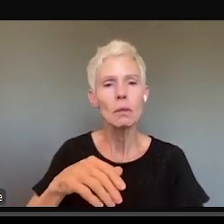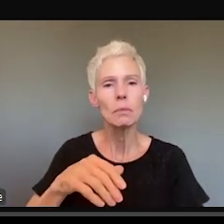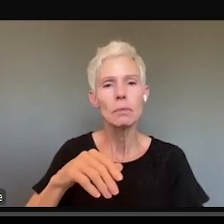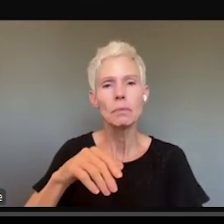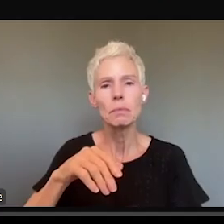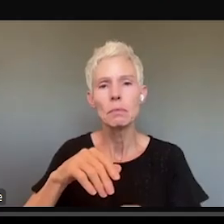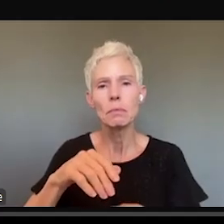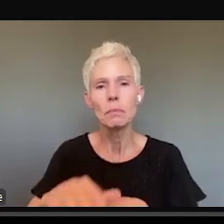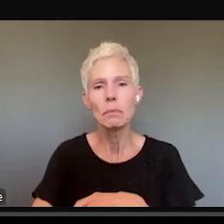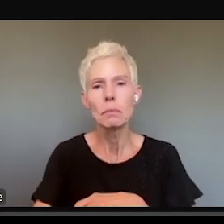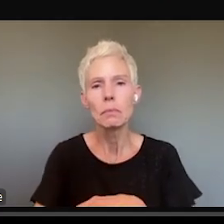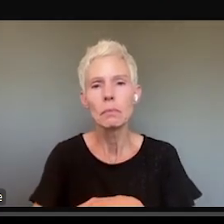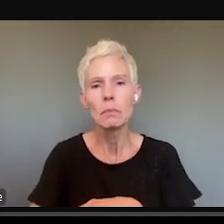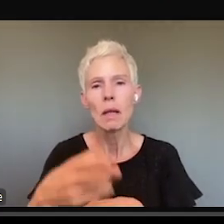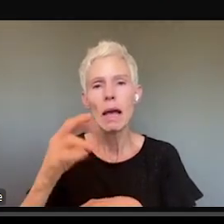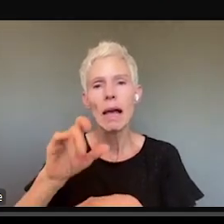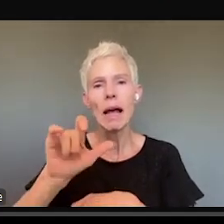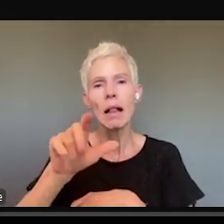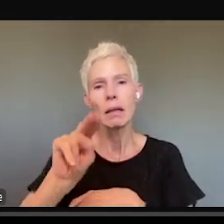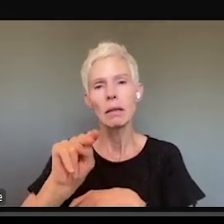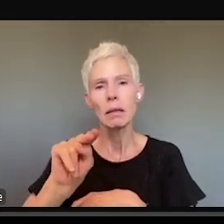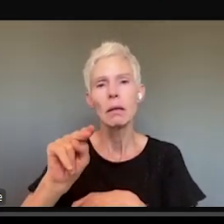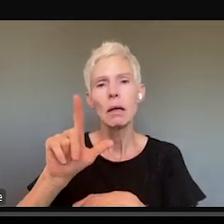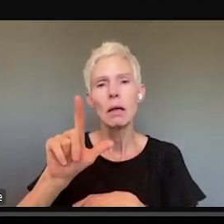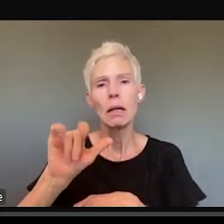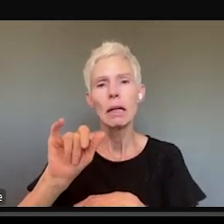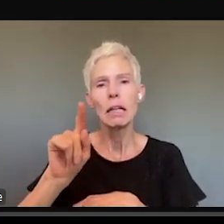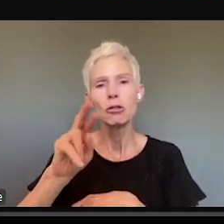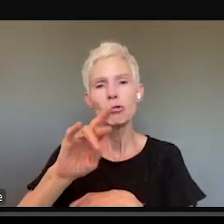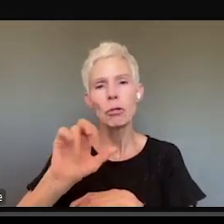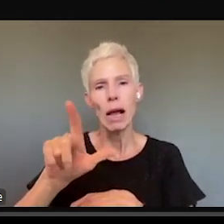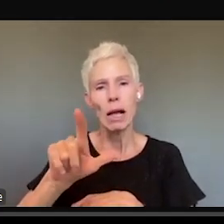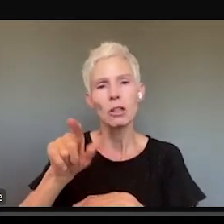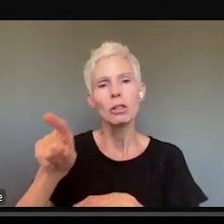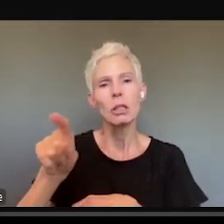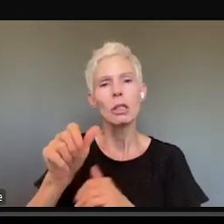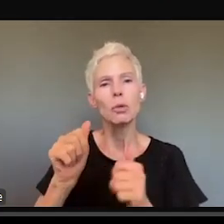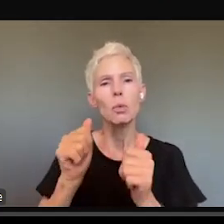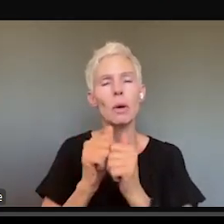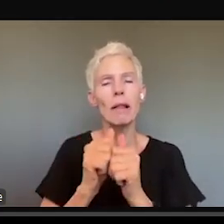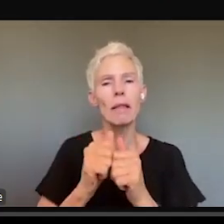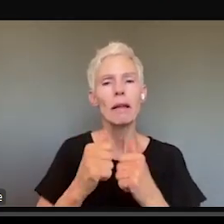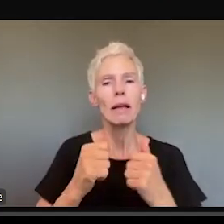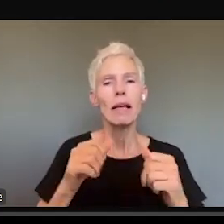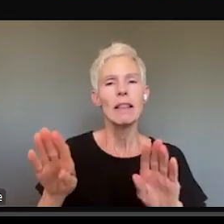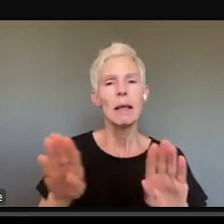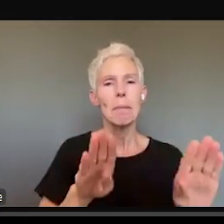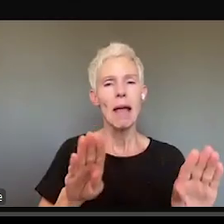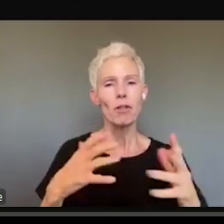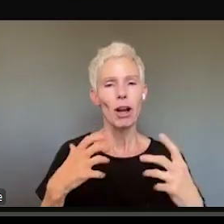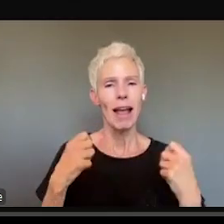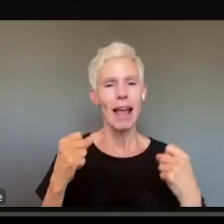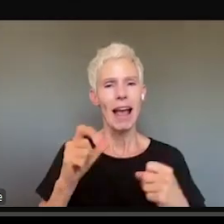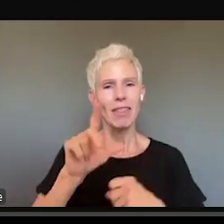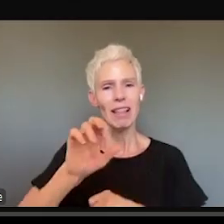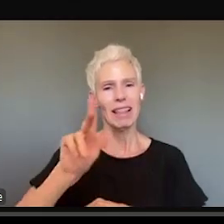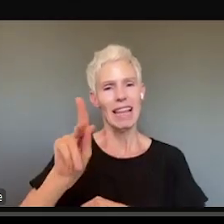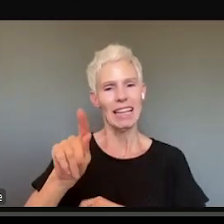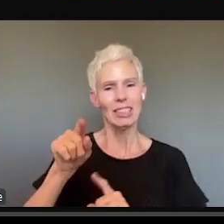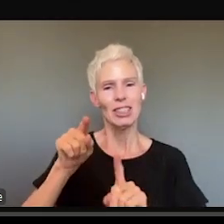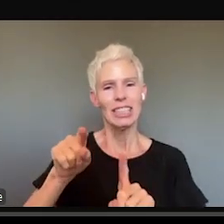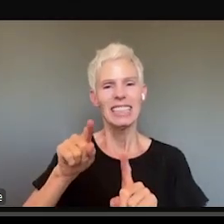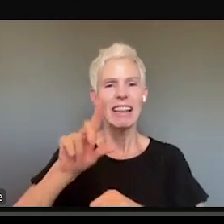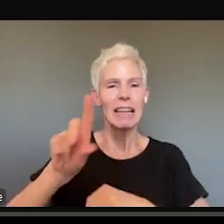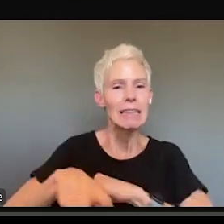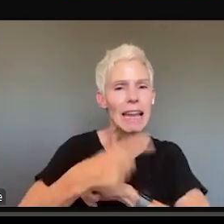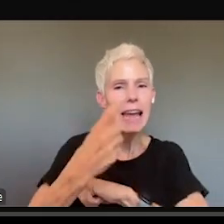is with Behavioral Health Link, and to do a day in the life uh, on someone to follow